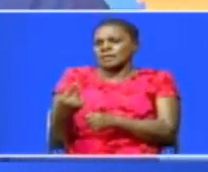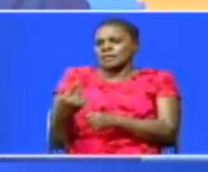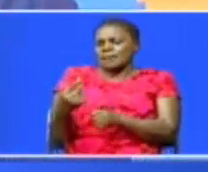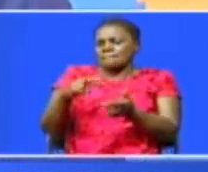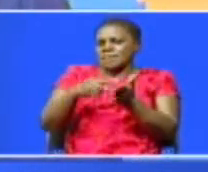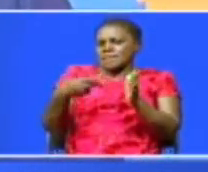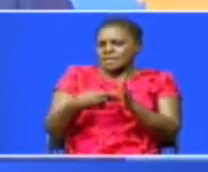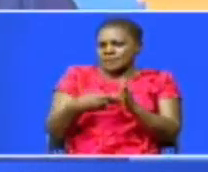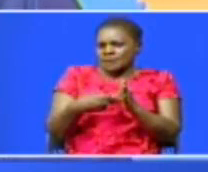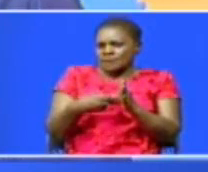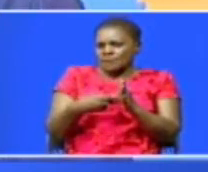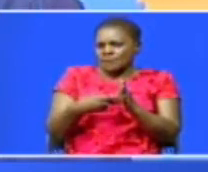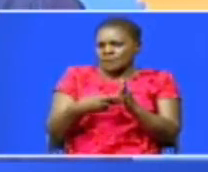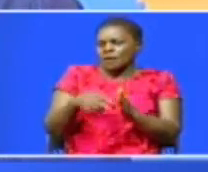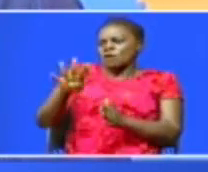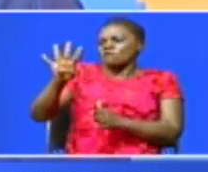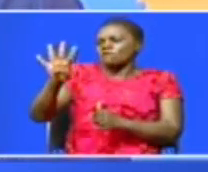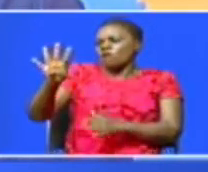it means therefore that